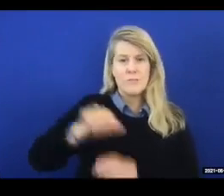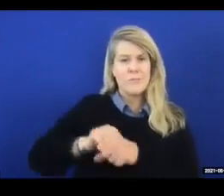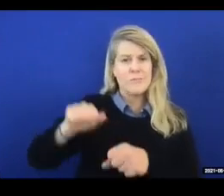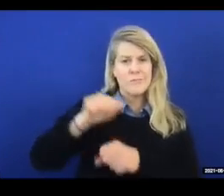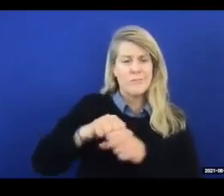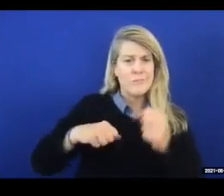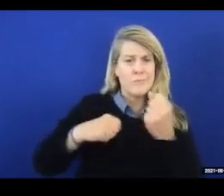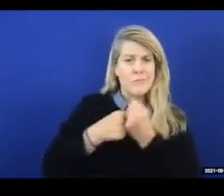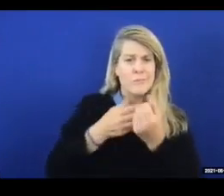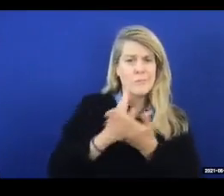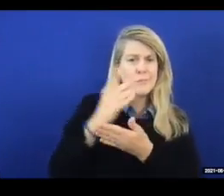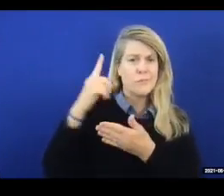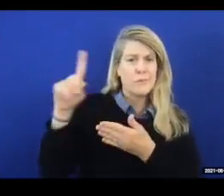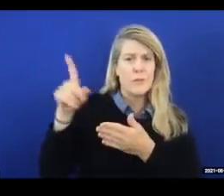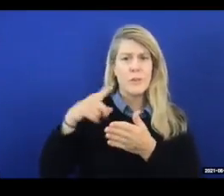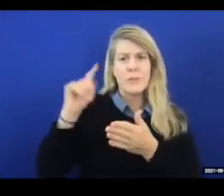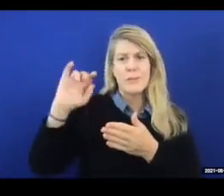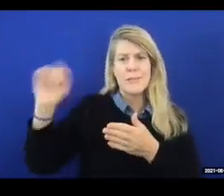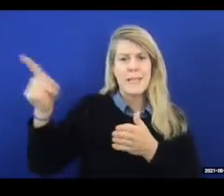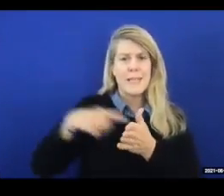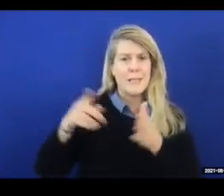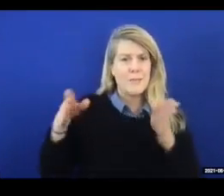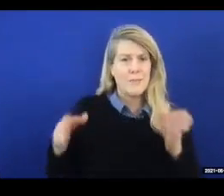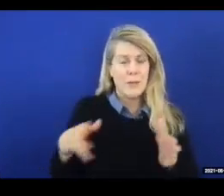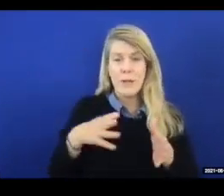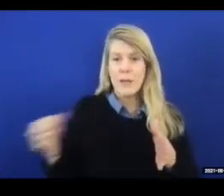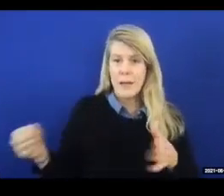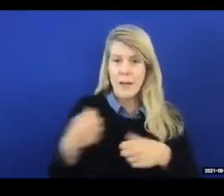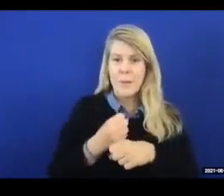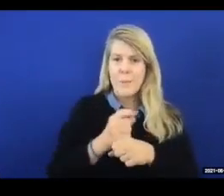rights of taxpayers while ensuring